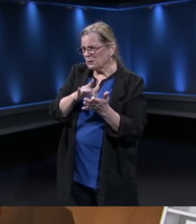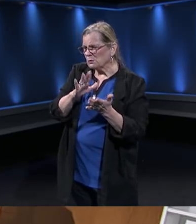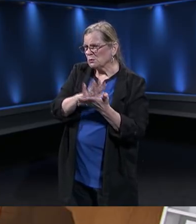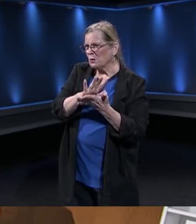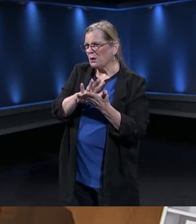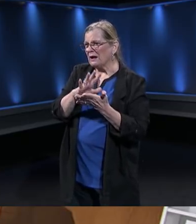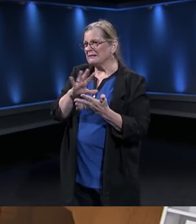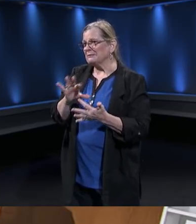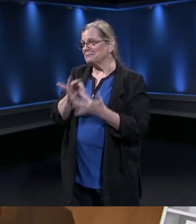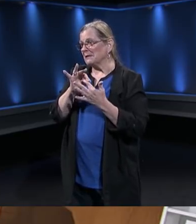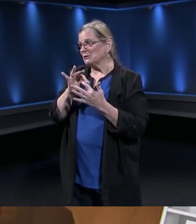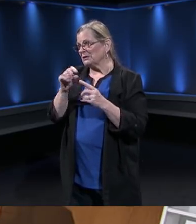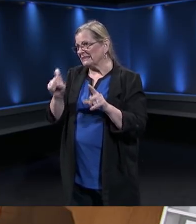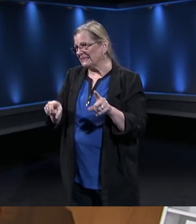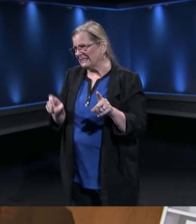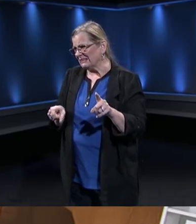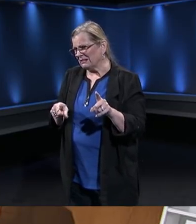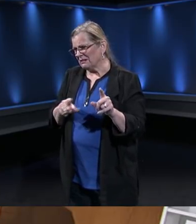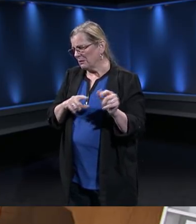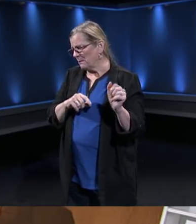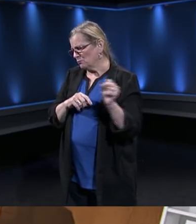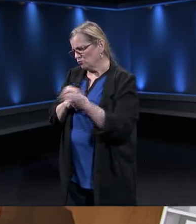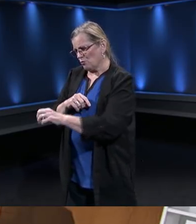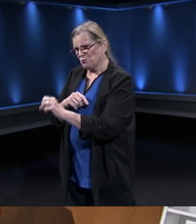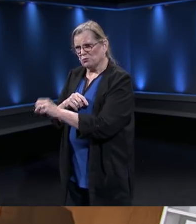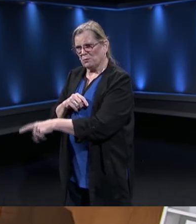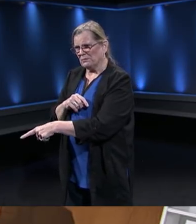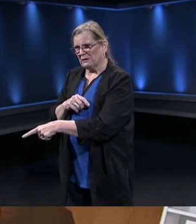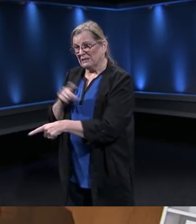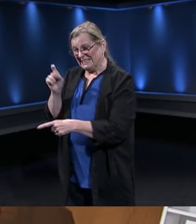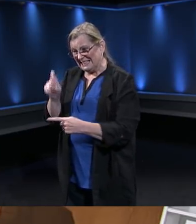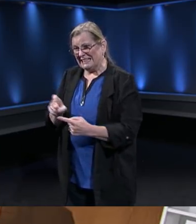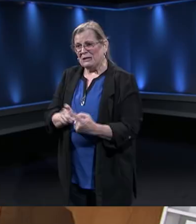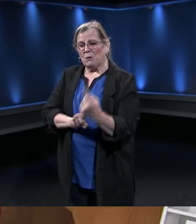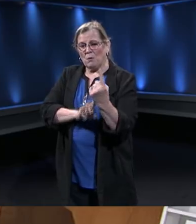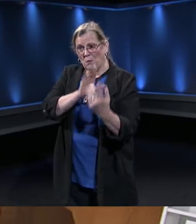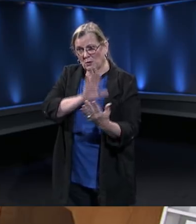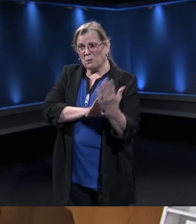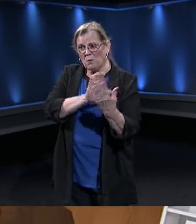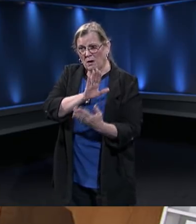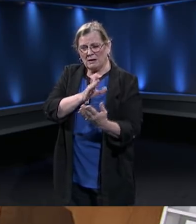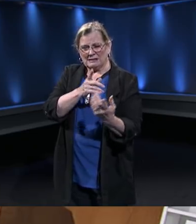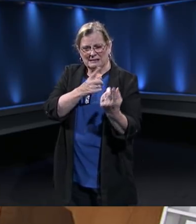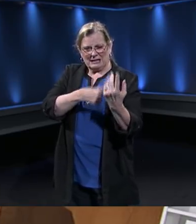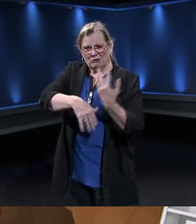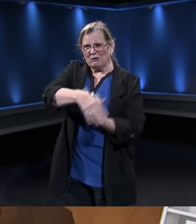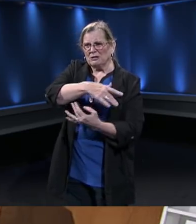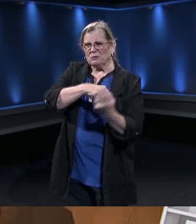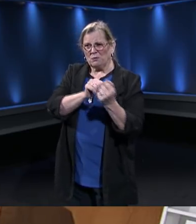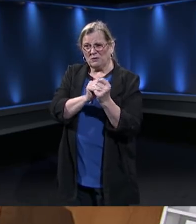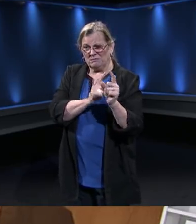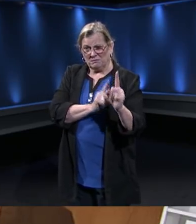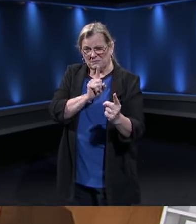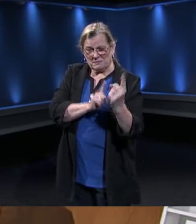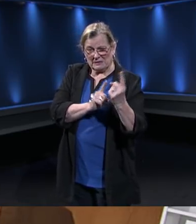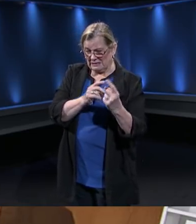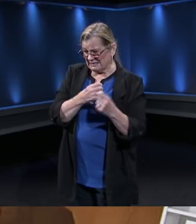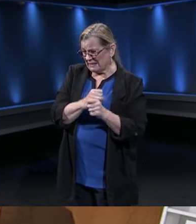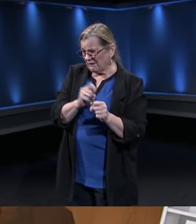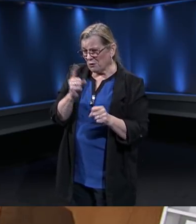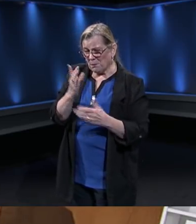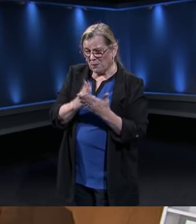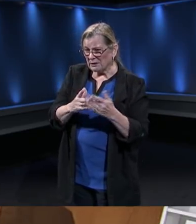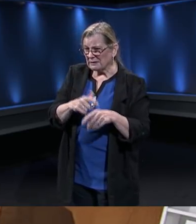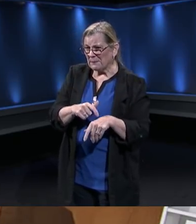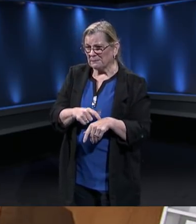really need that one-on-one interaction? It wasn't safe for them to come back to school even part-time.